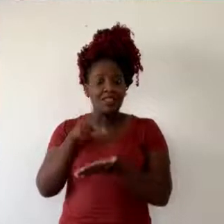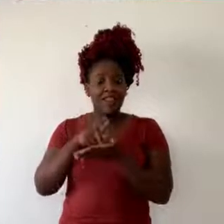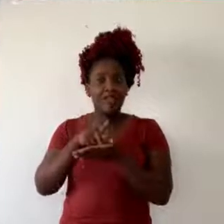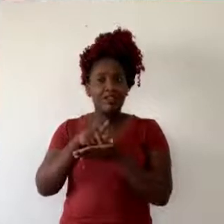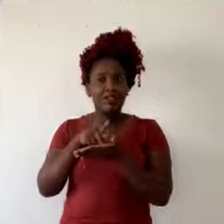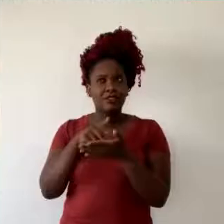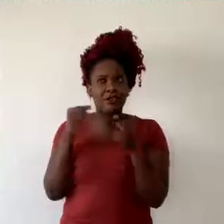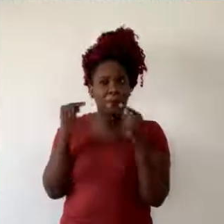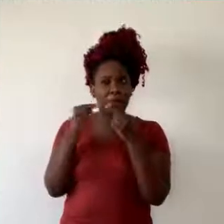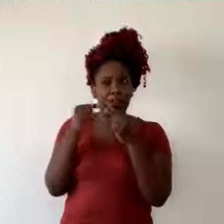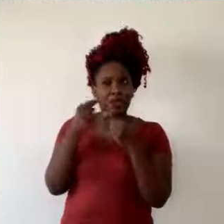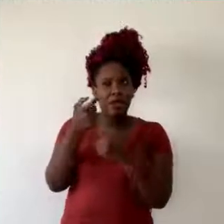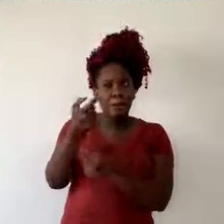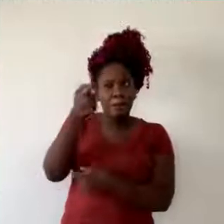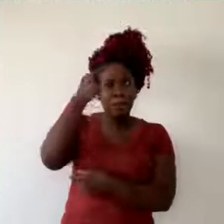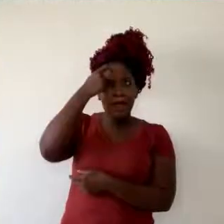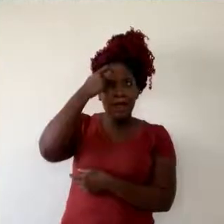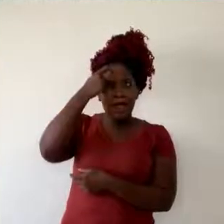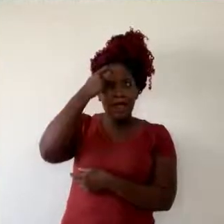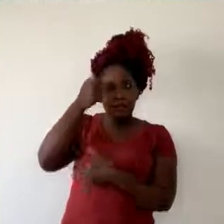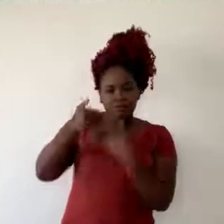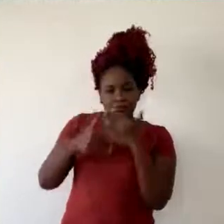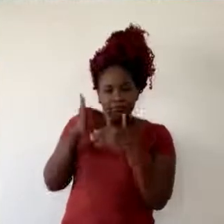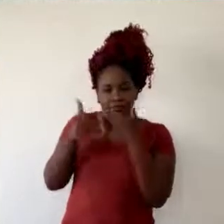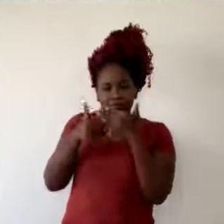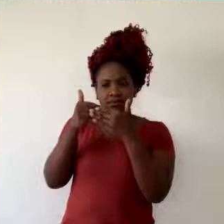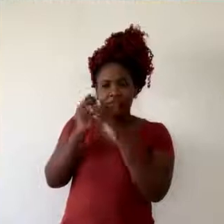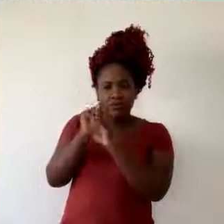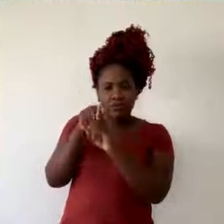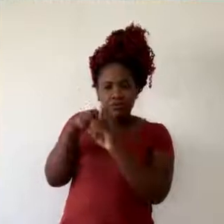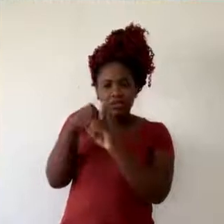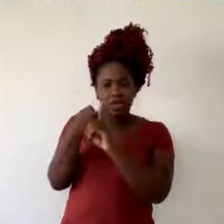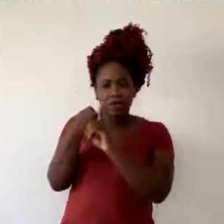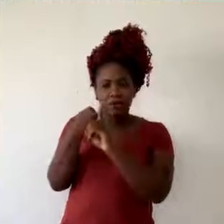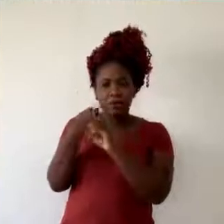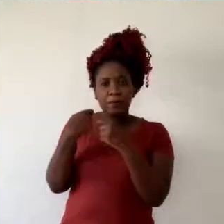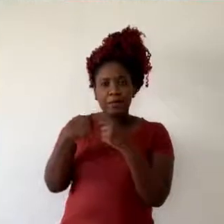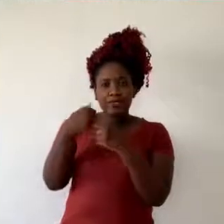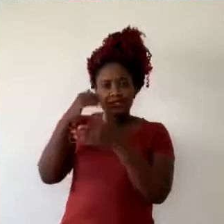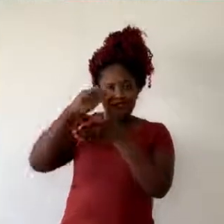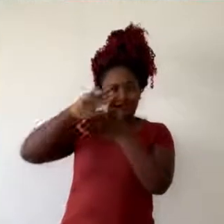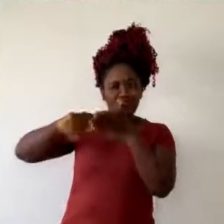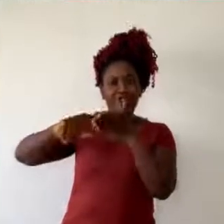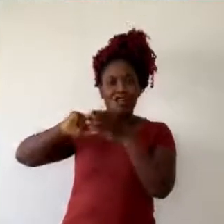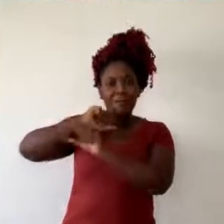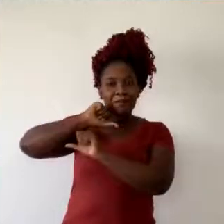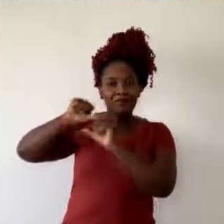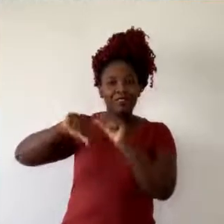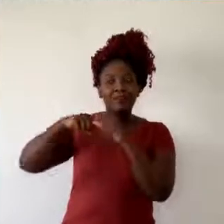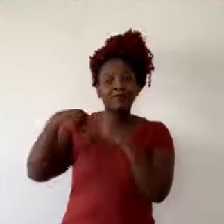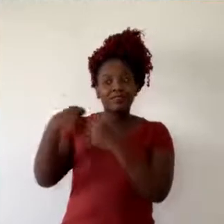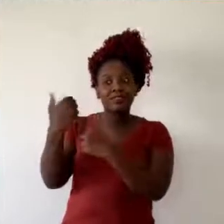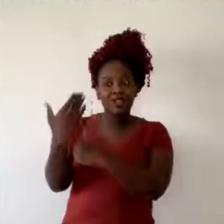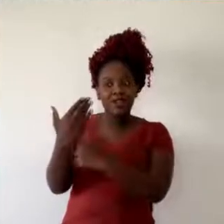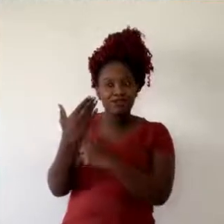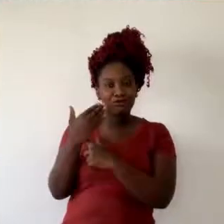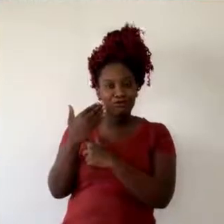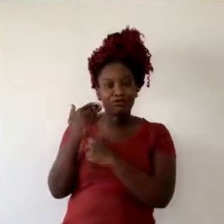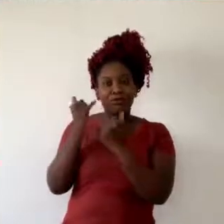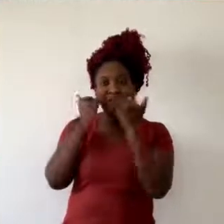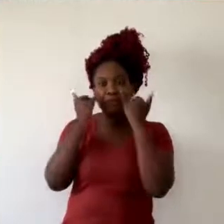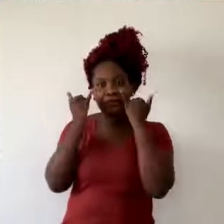is a ship, a construction that was inserted in your mind and that you need to deconstruct and you need